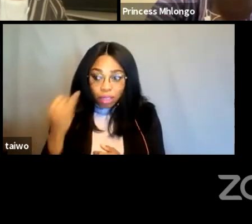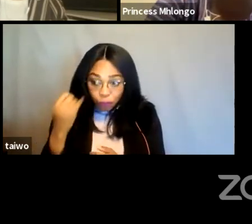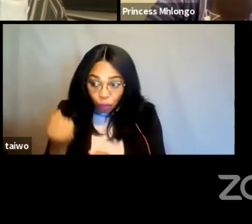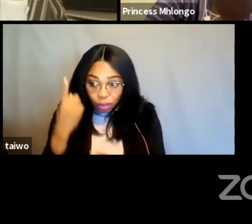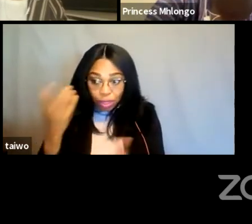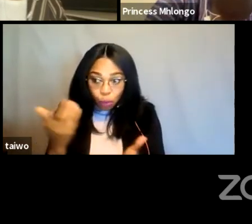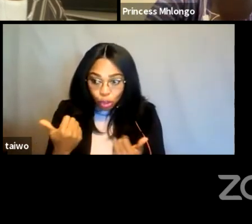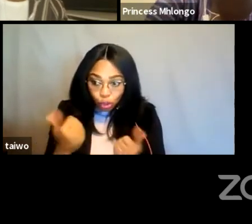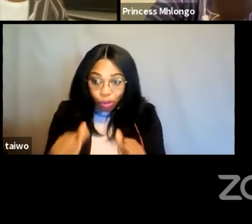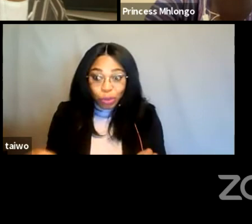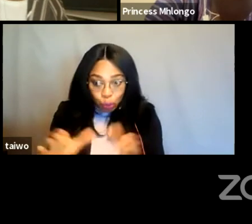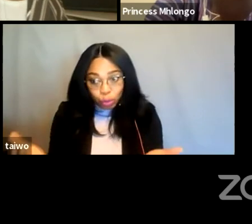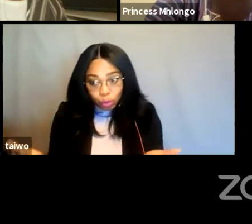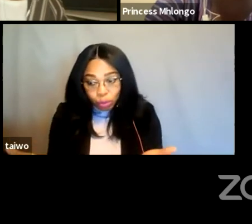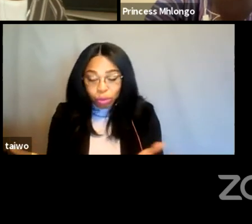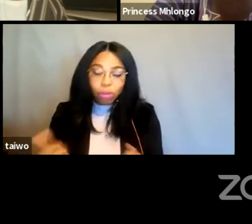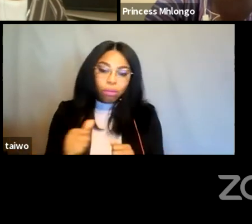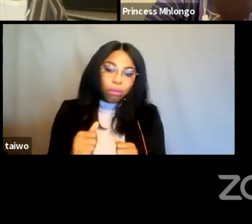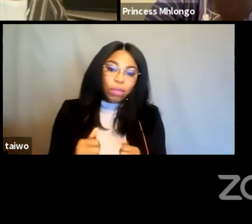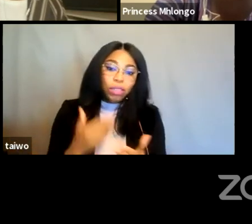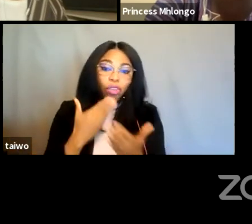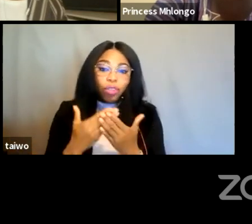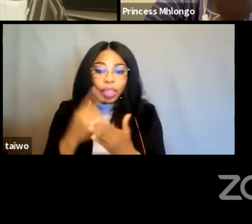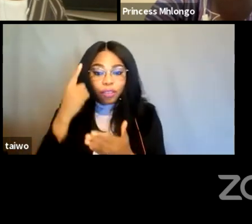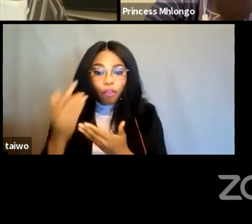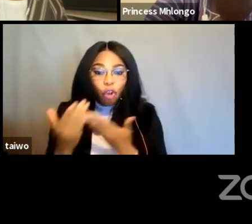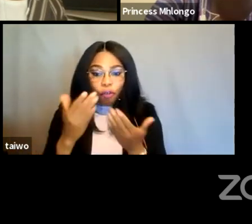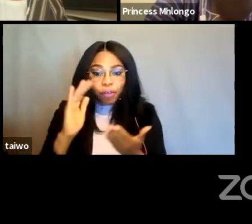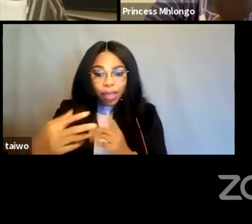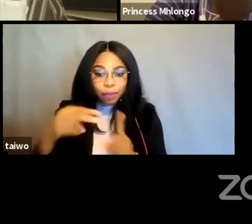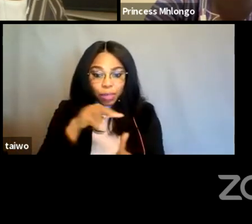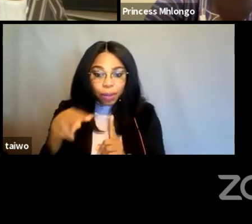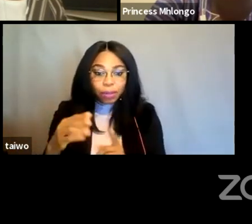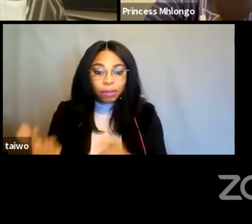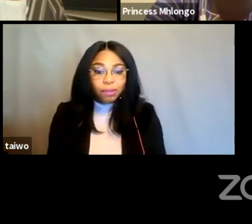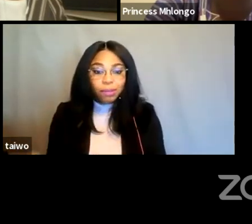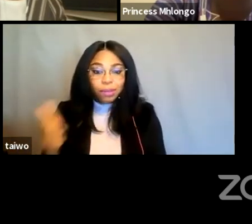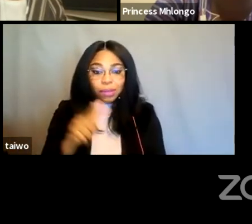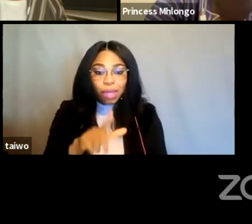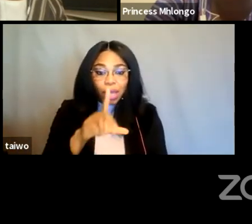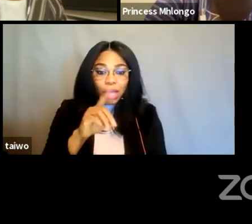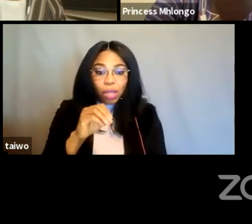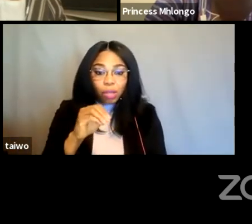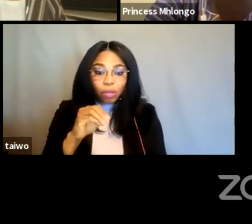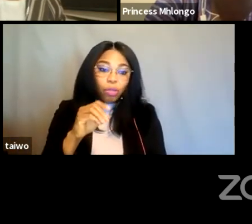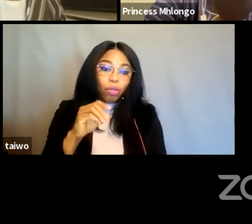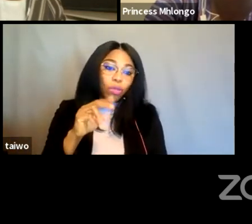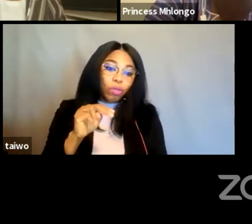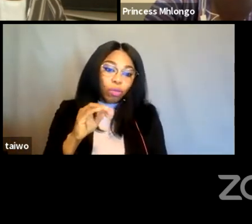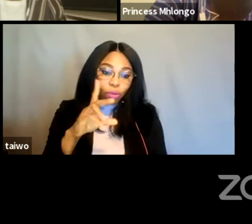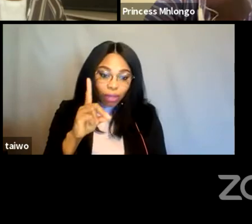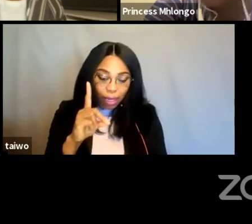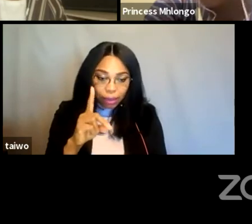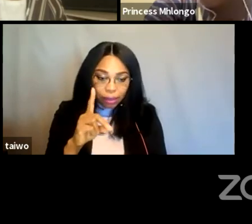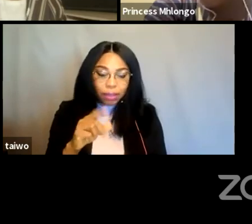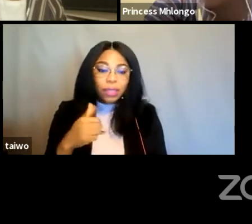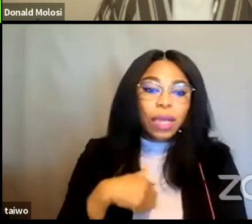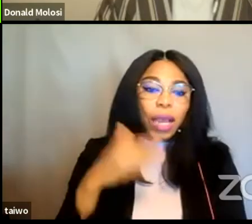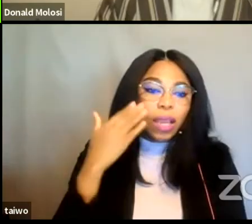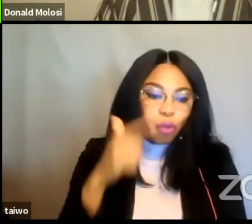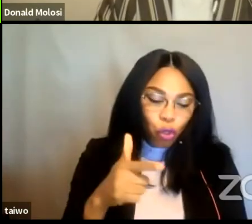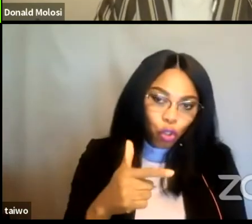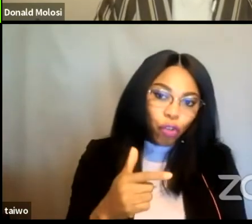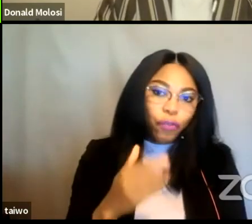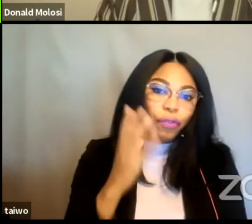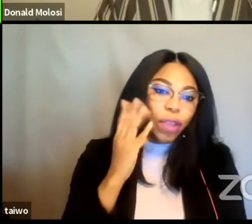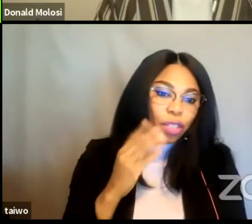you're trying to do. So thank you for offering that thought. Over to you, Donut. I know your experience off Broadway